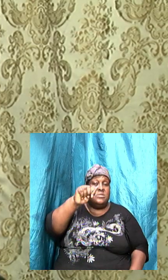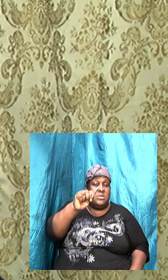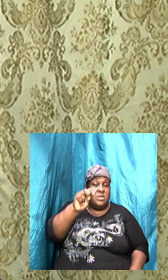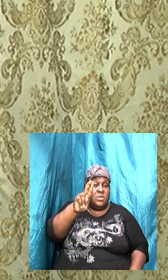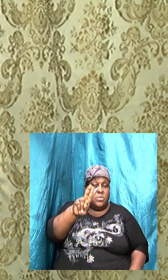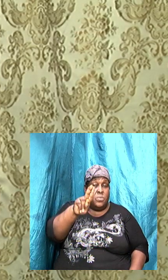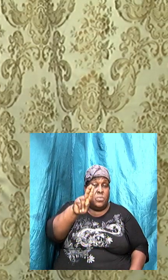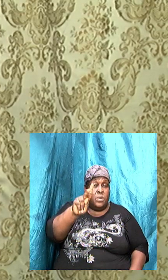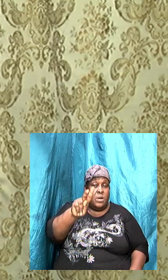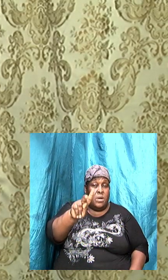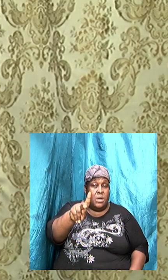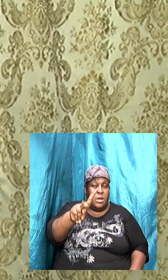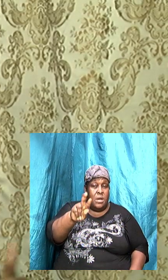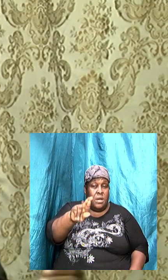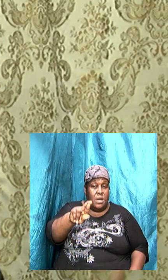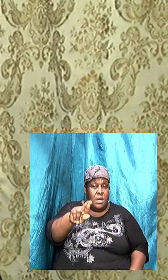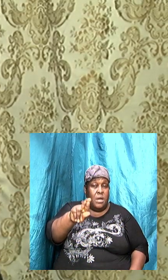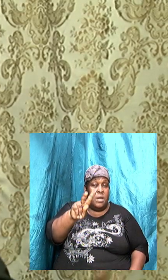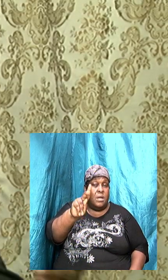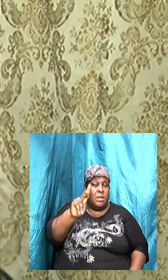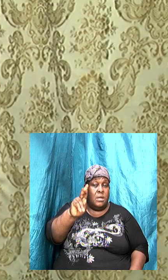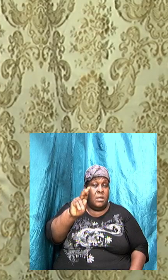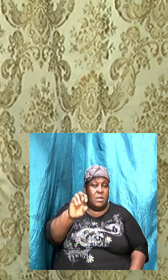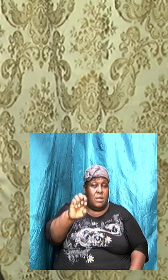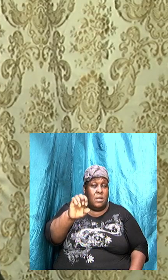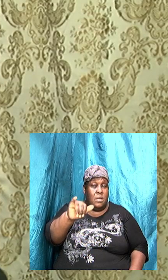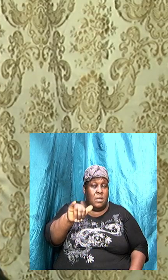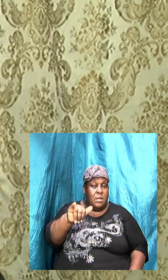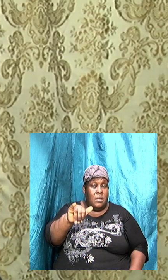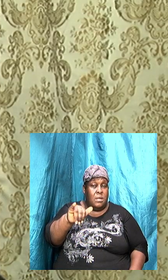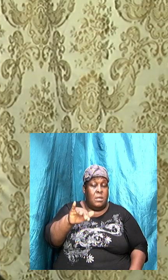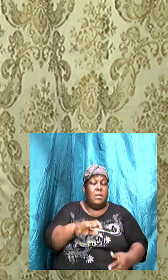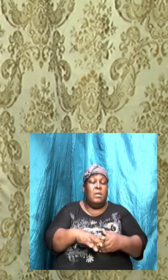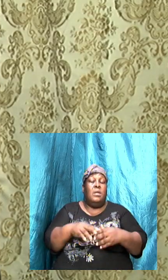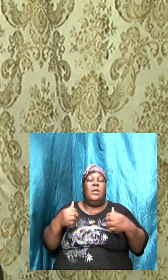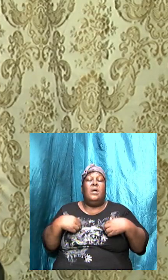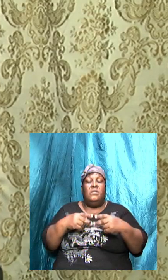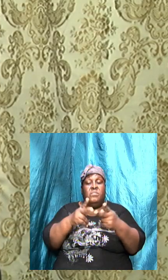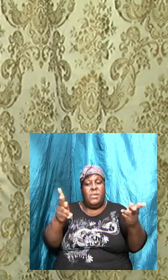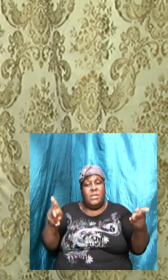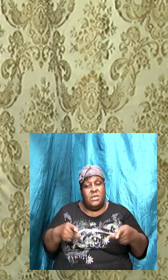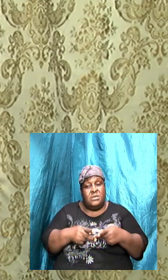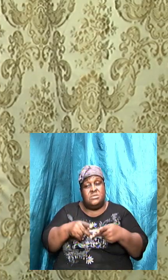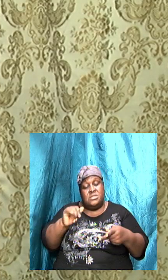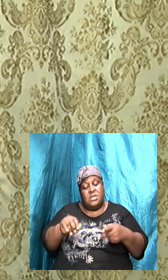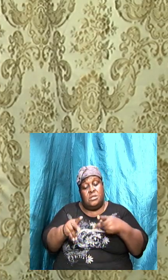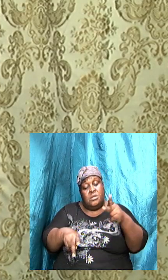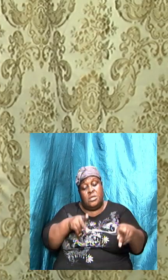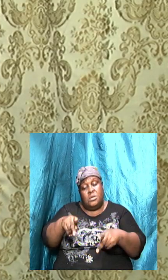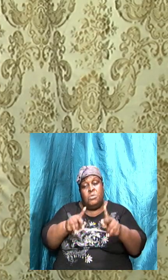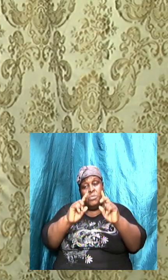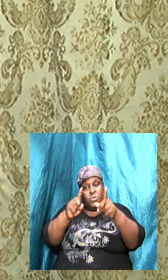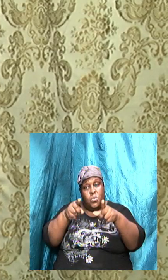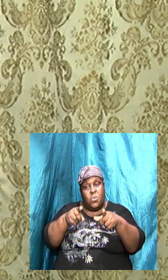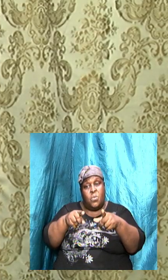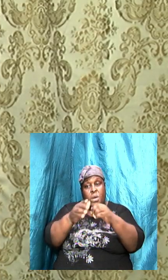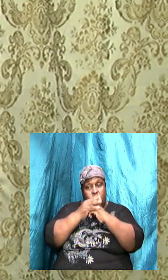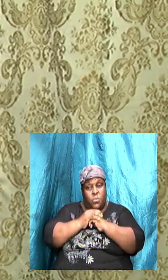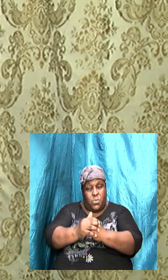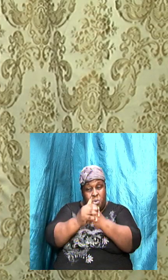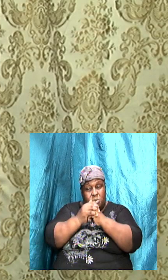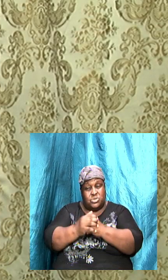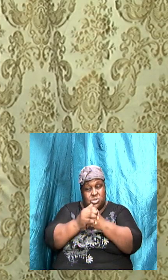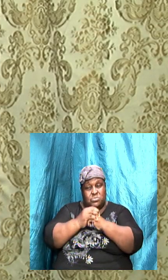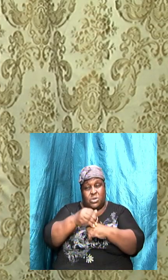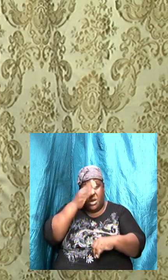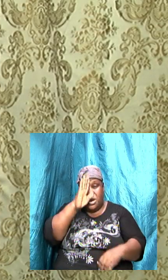They had physical places where folks would go in and worship Almighty God. And without the